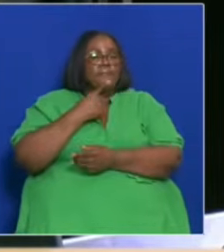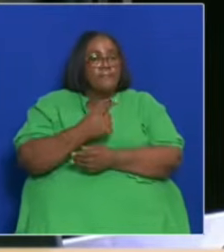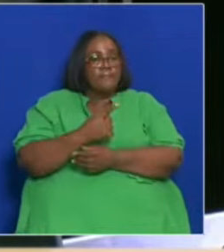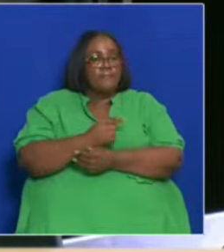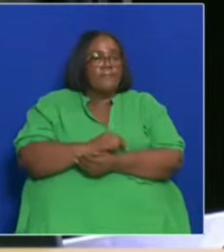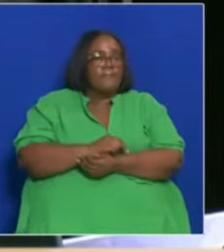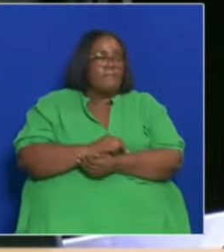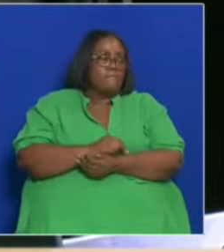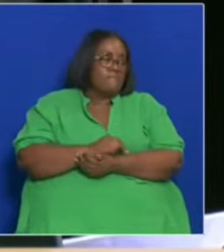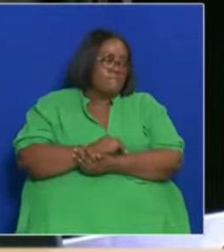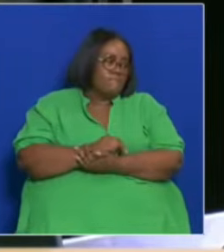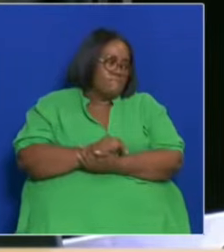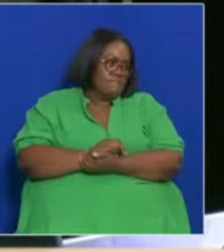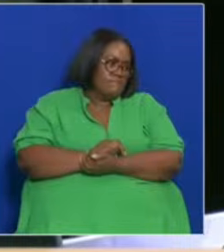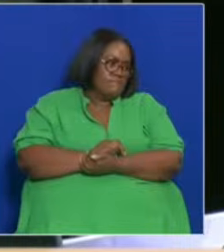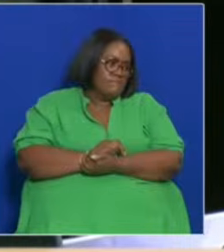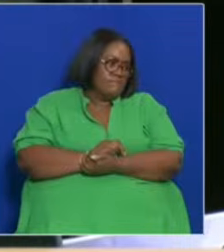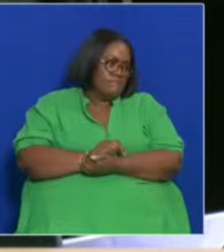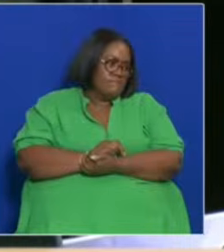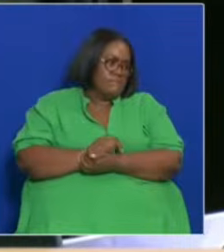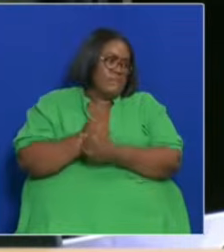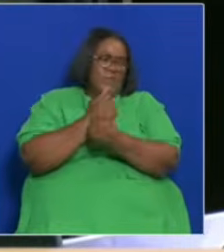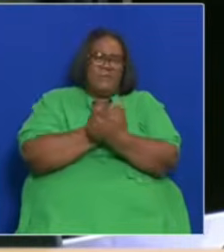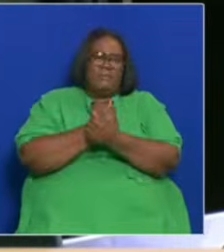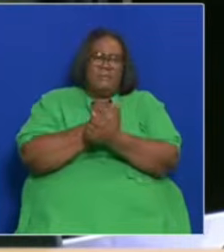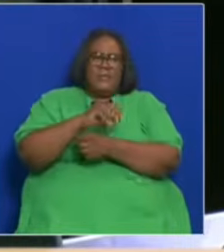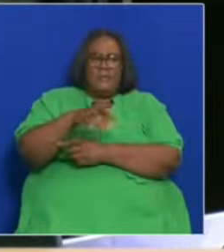of the forklift could not possibly have fallen